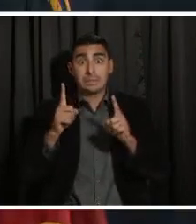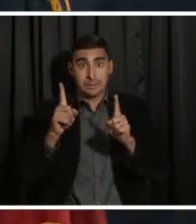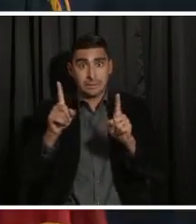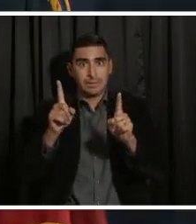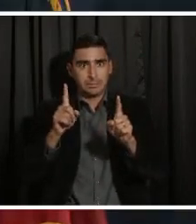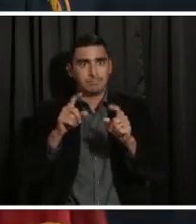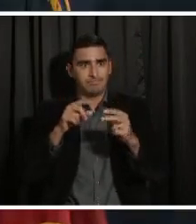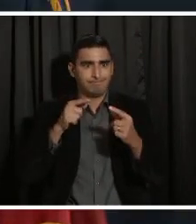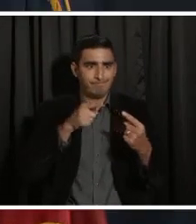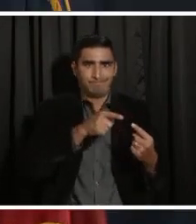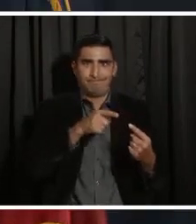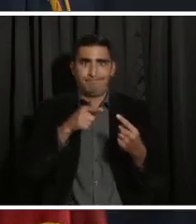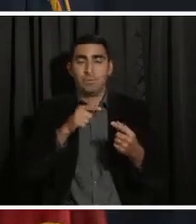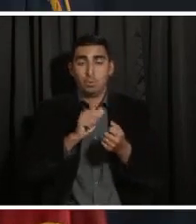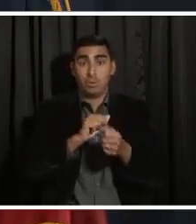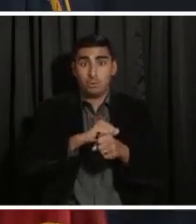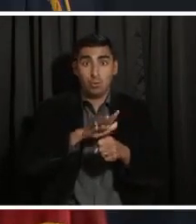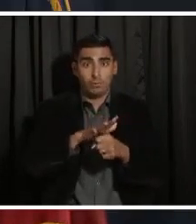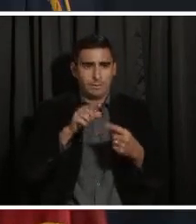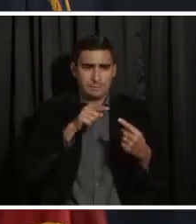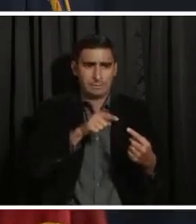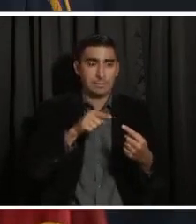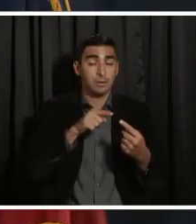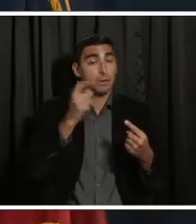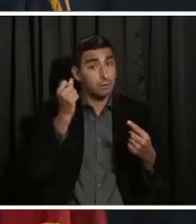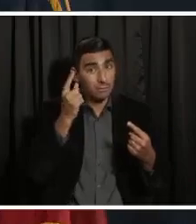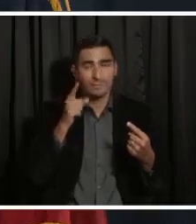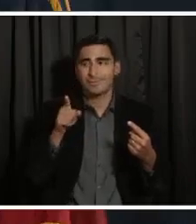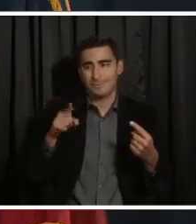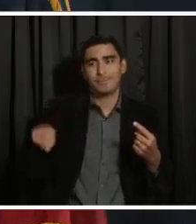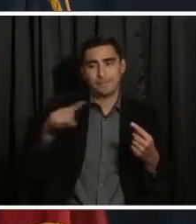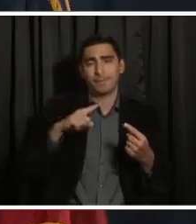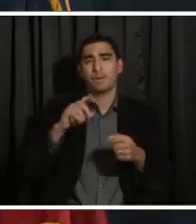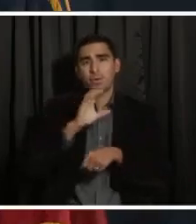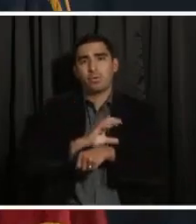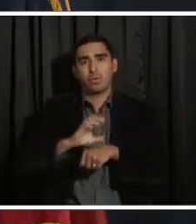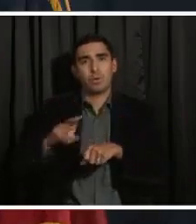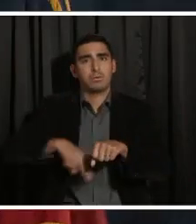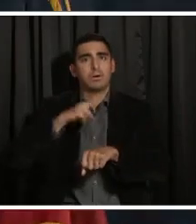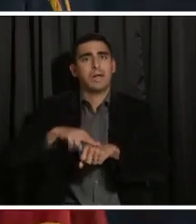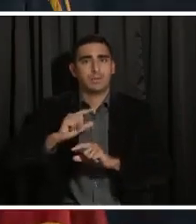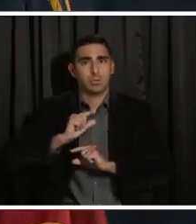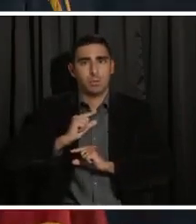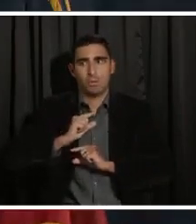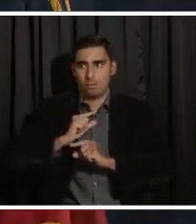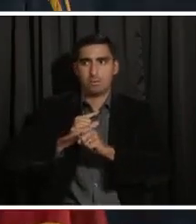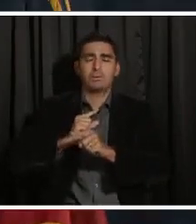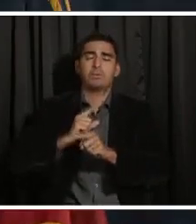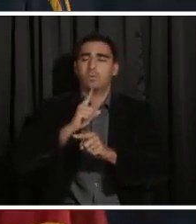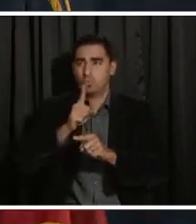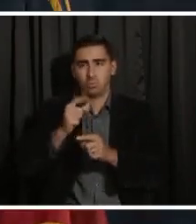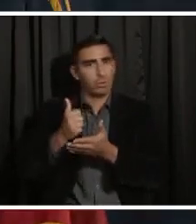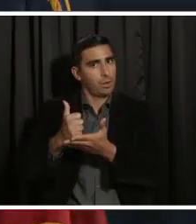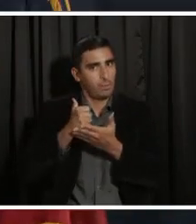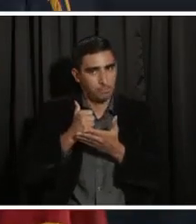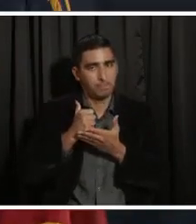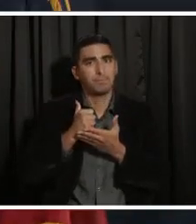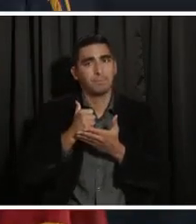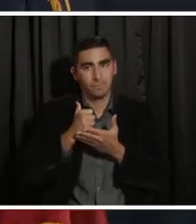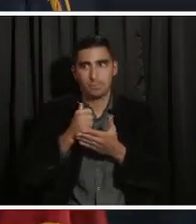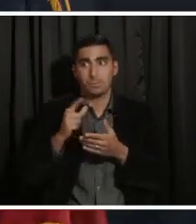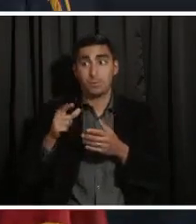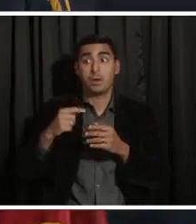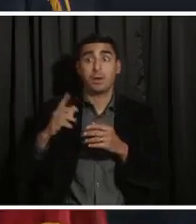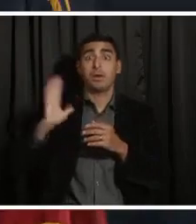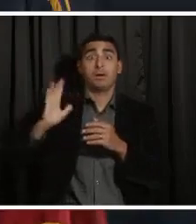combating COVID-19 without the contributions of the Colorado National Guard. Amazing work that they've done from